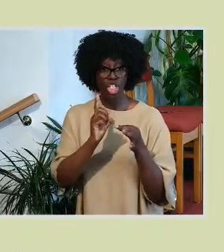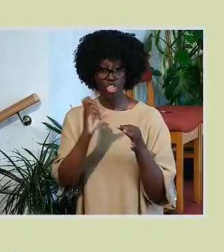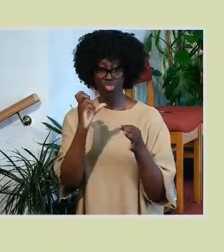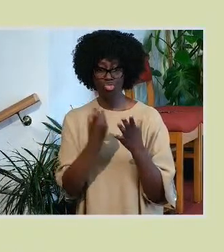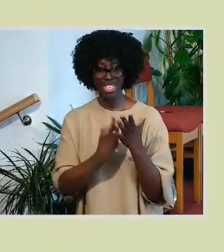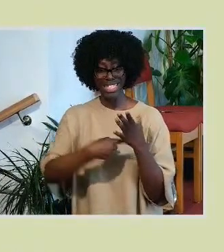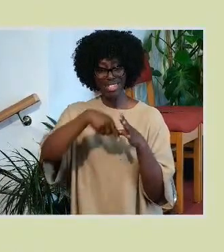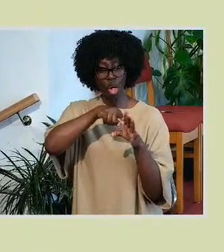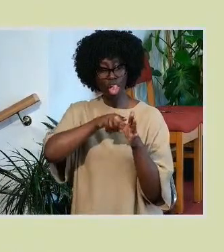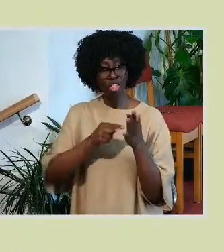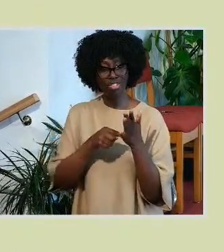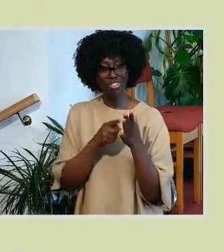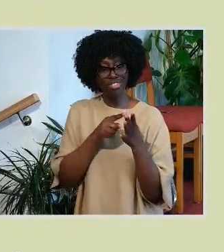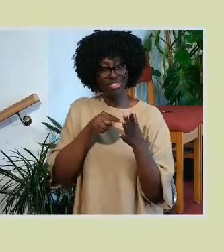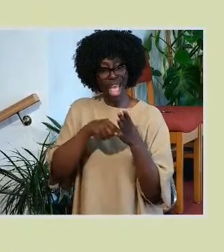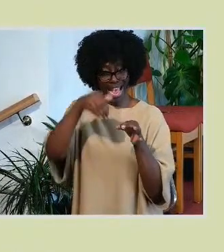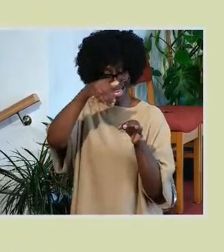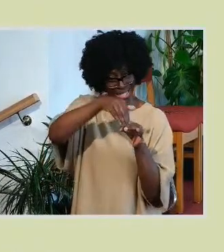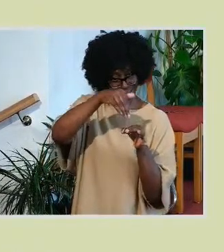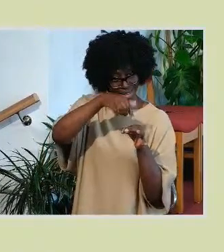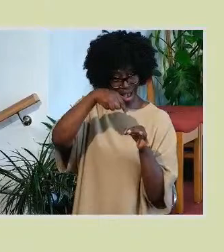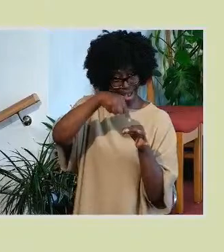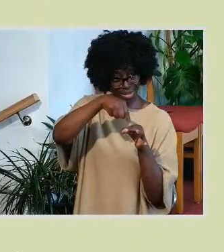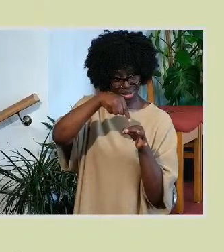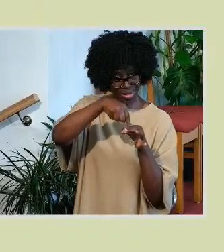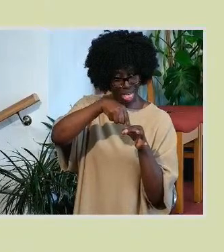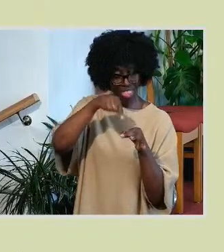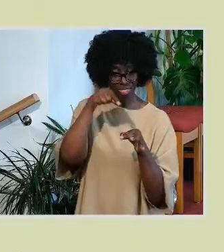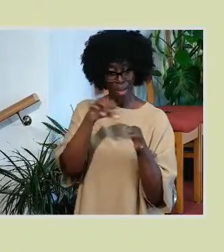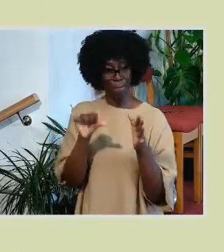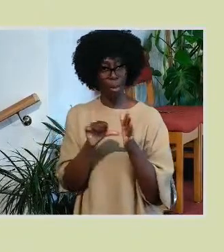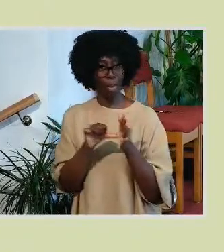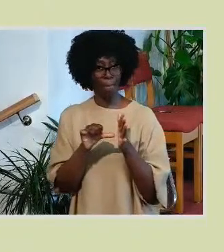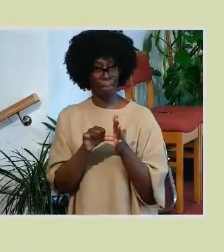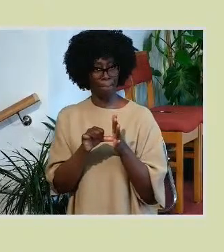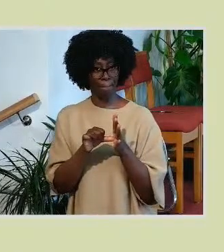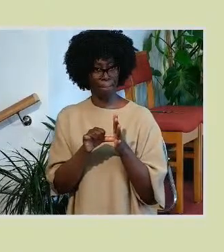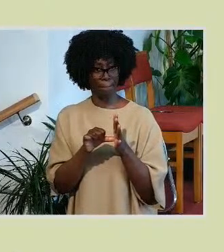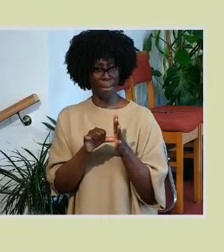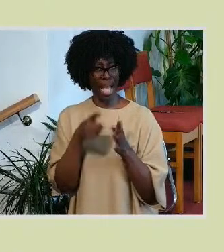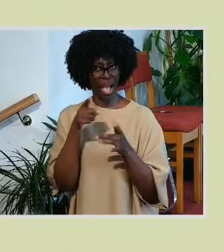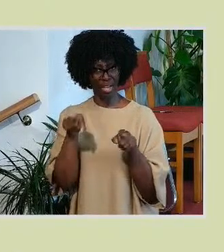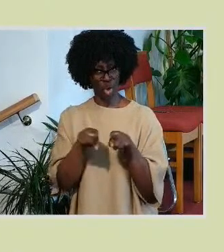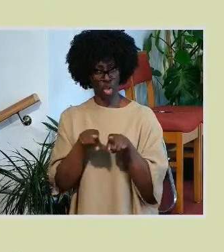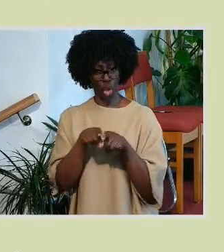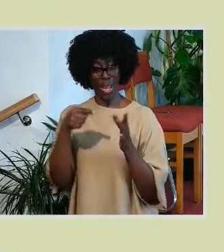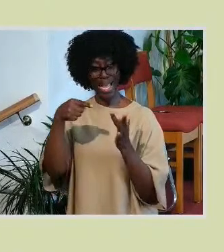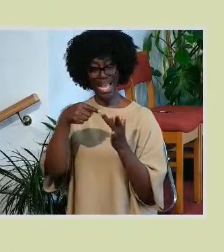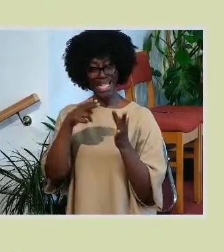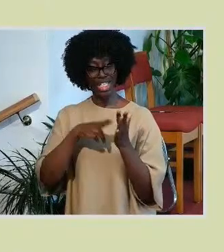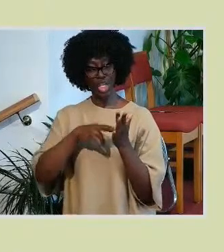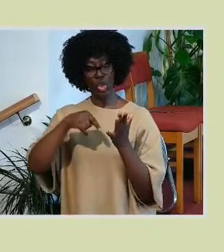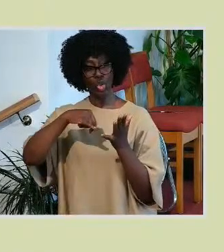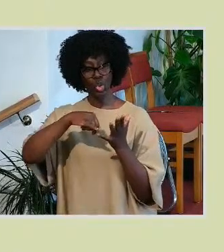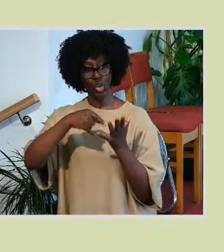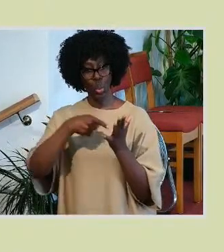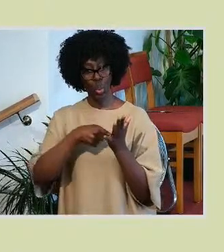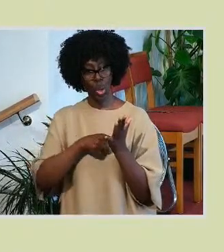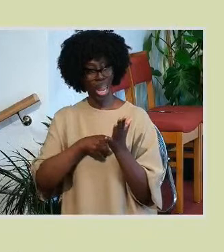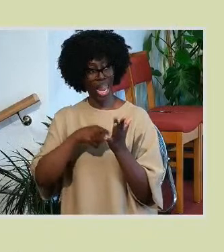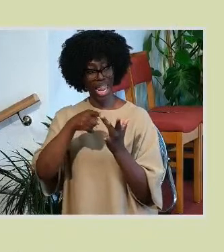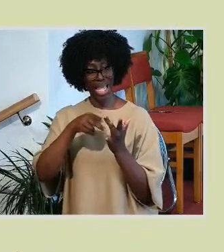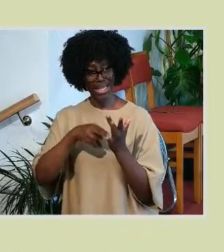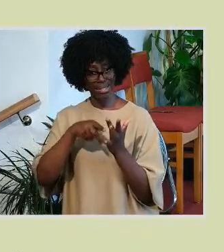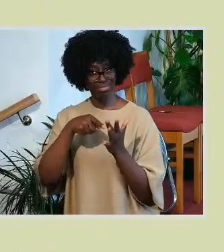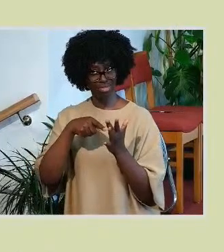And also we know that insulin as well, if the brain cells are not reacting to insulin, just like our